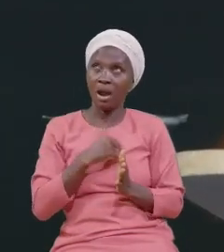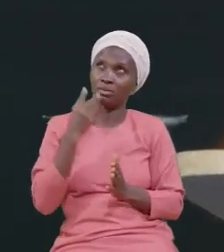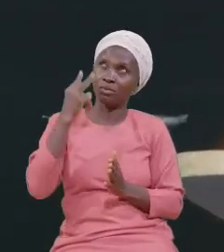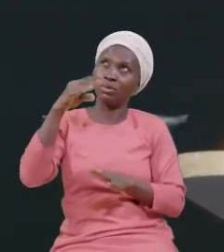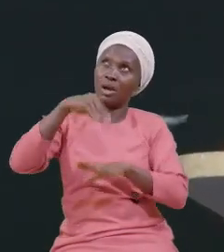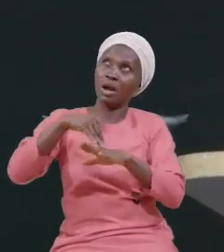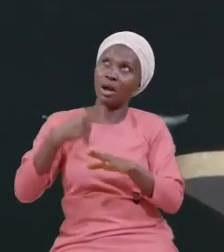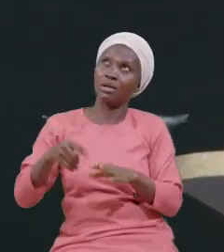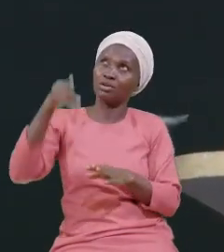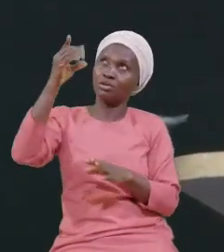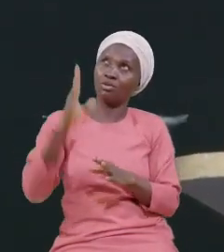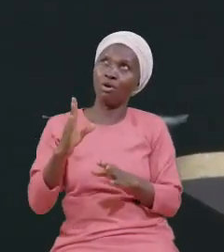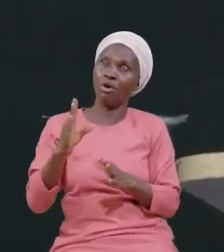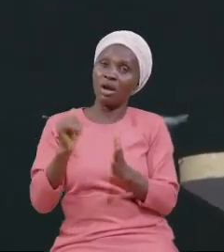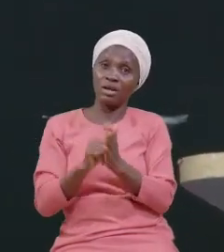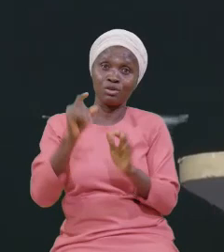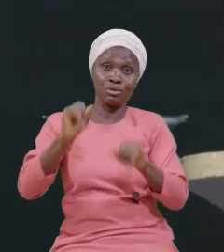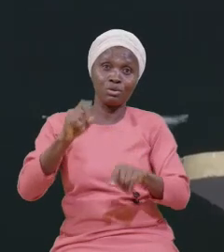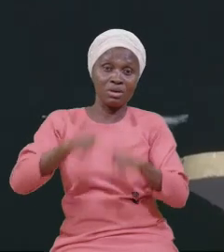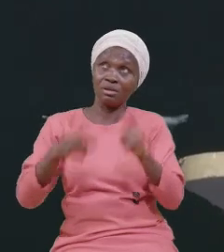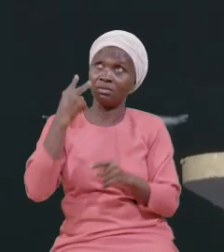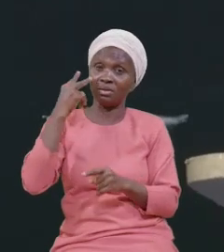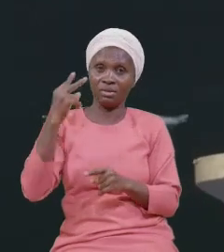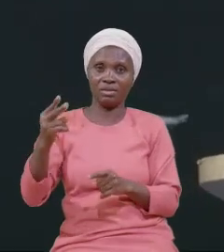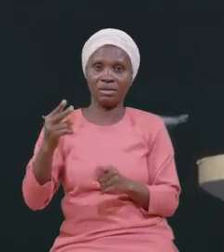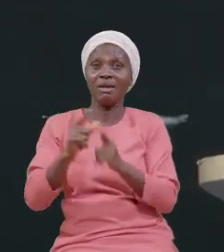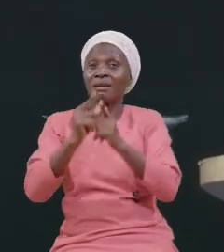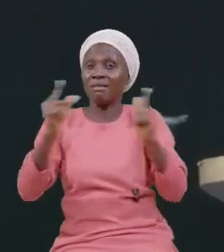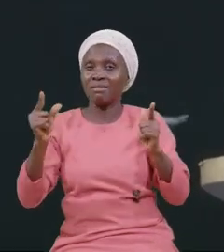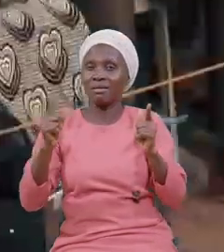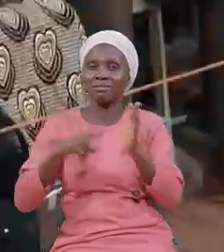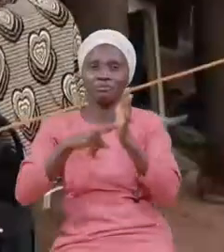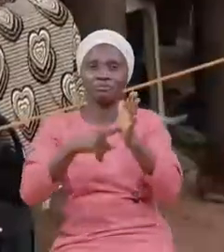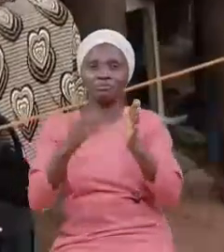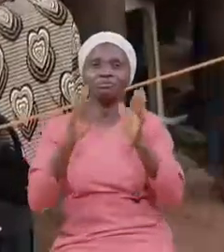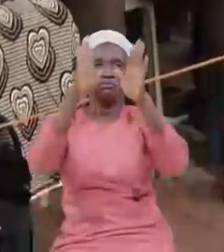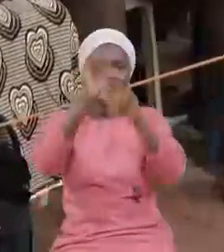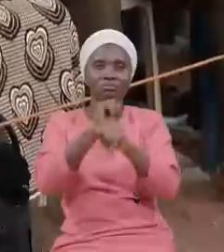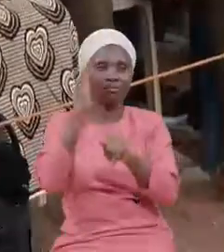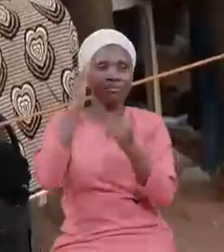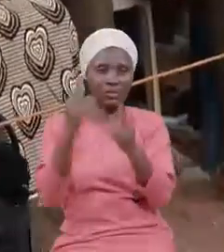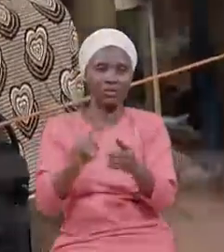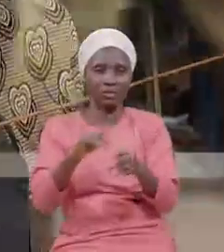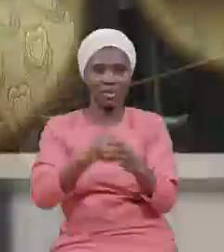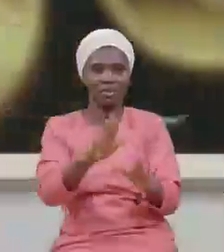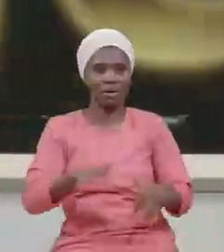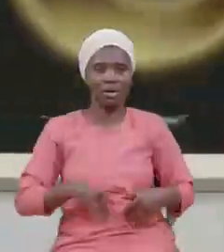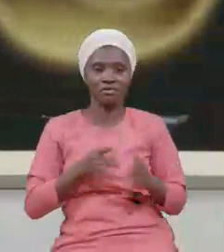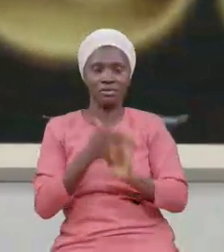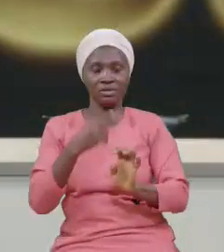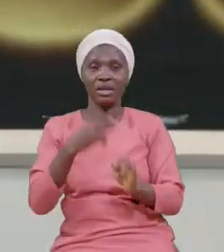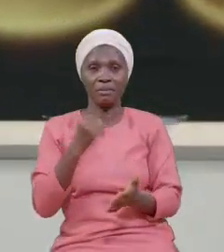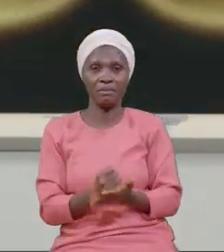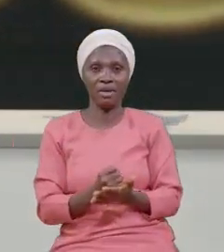Great, great manifestations of miracles will happen in your life. The Israelites